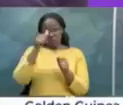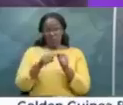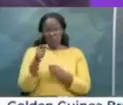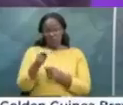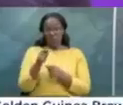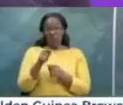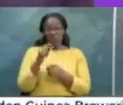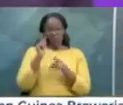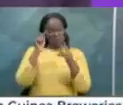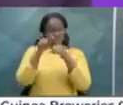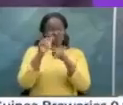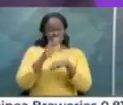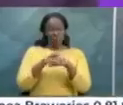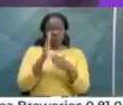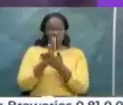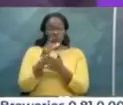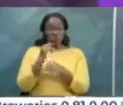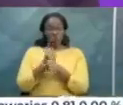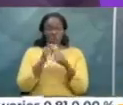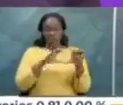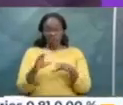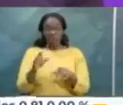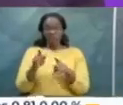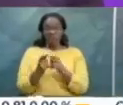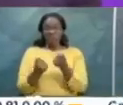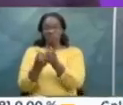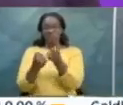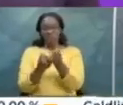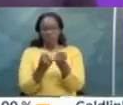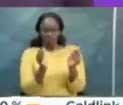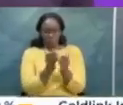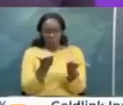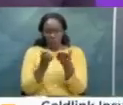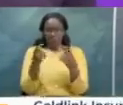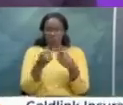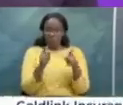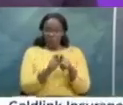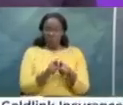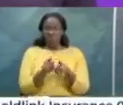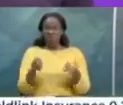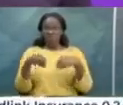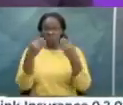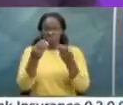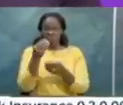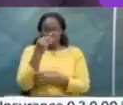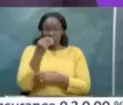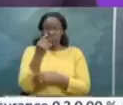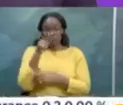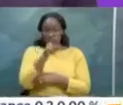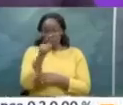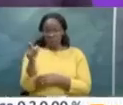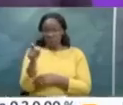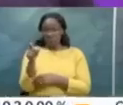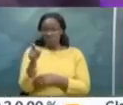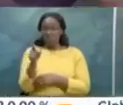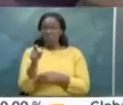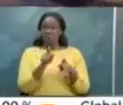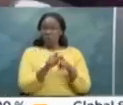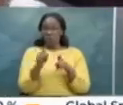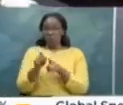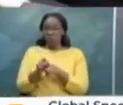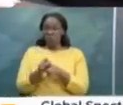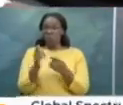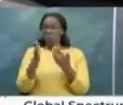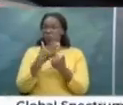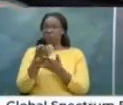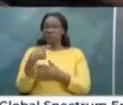for a good cause. Why we are doing SOKO is not only to support small businesses, but actually put food on other people's tables. Yes. Better yet,